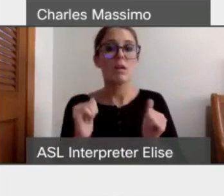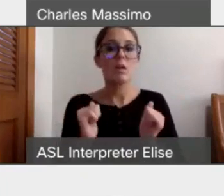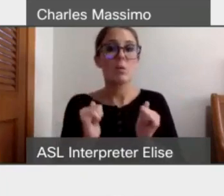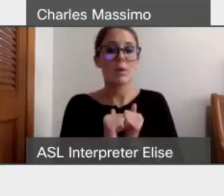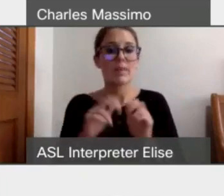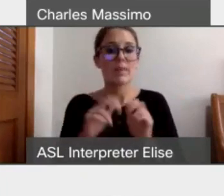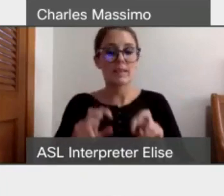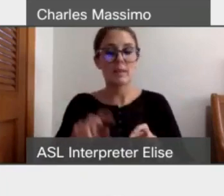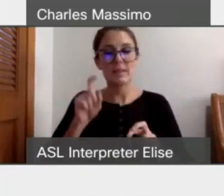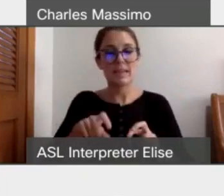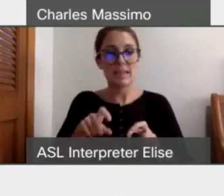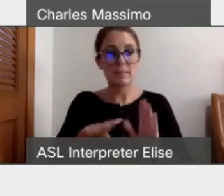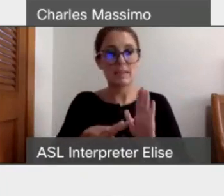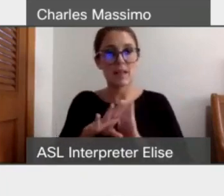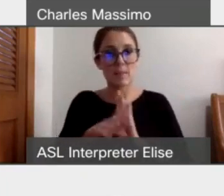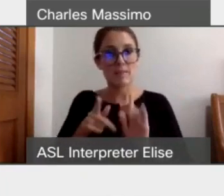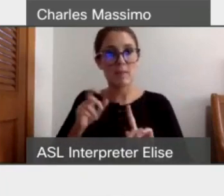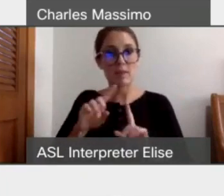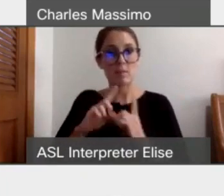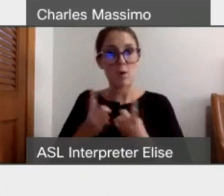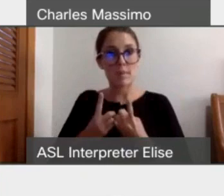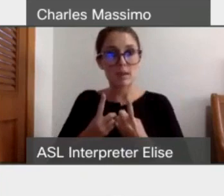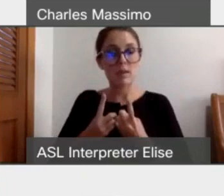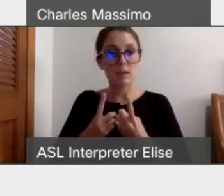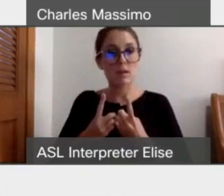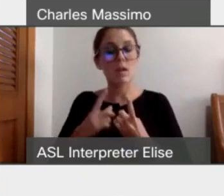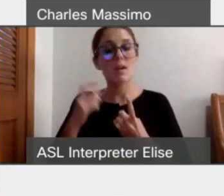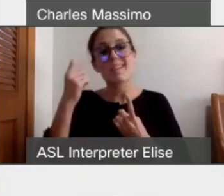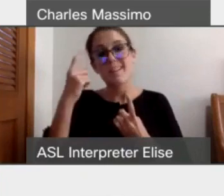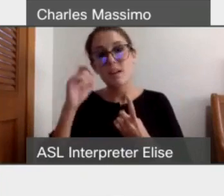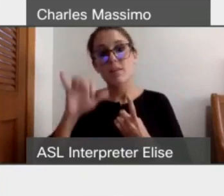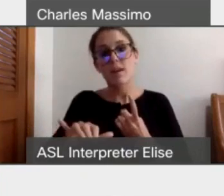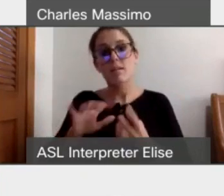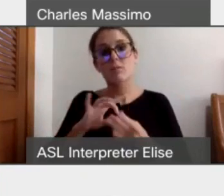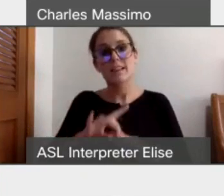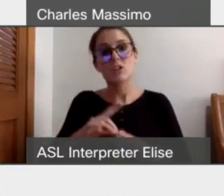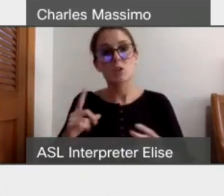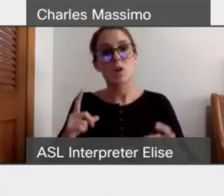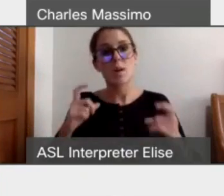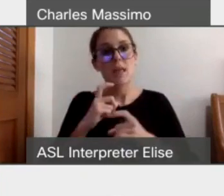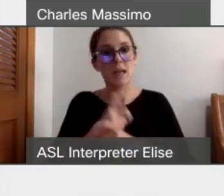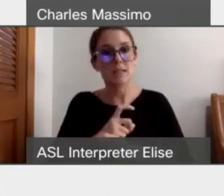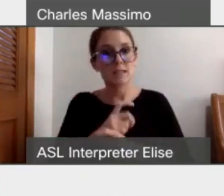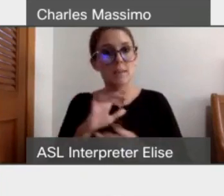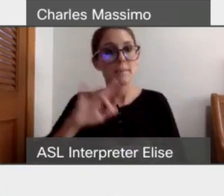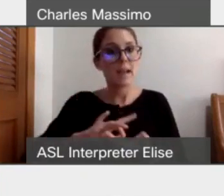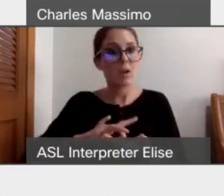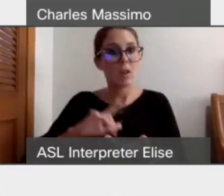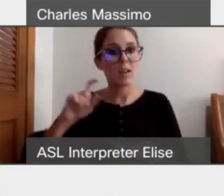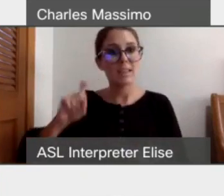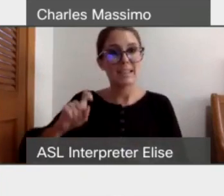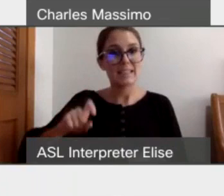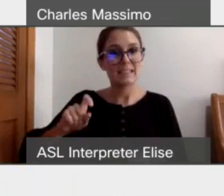being developed by the department, specifically with regard to complex medical needs.